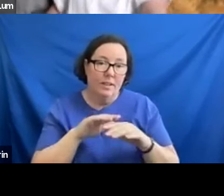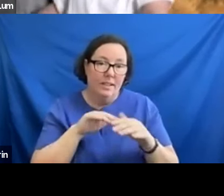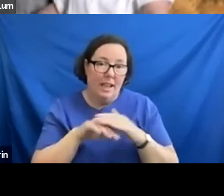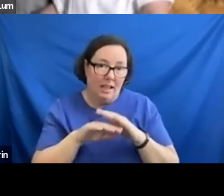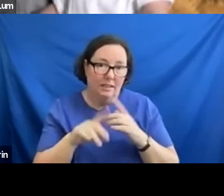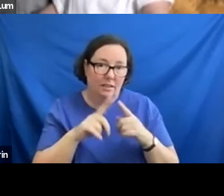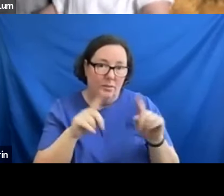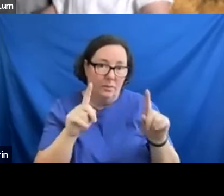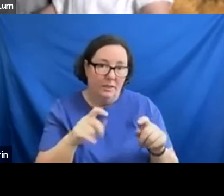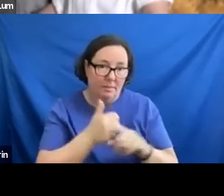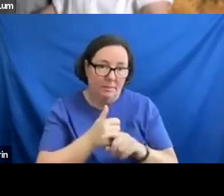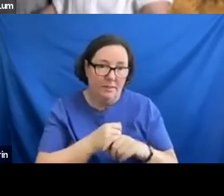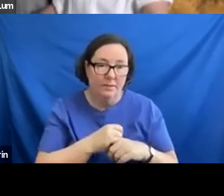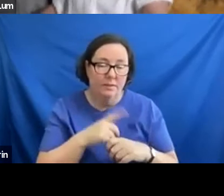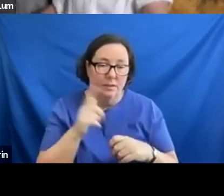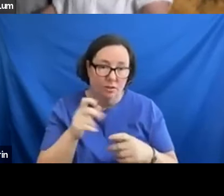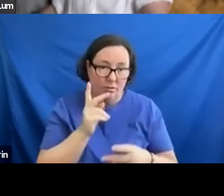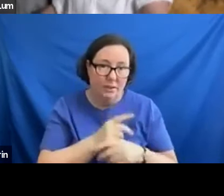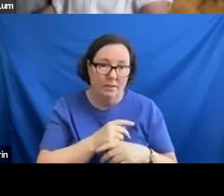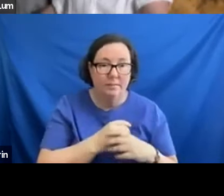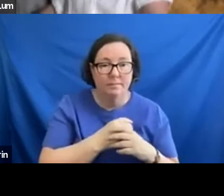the examination. It should be retained.